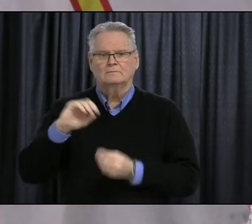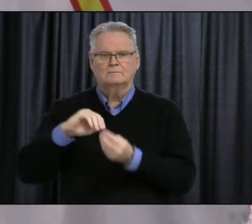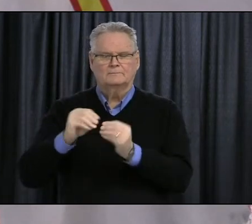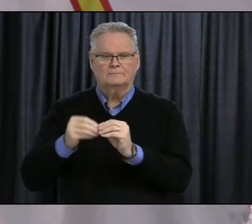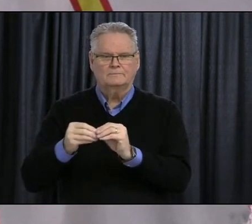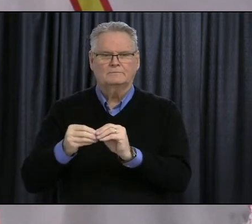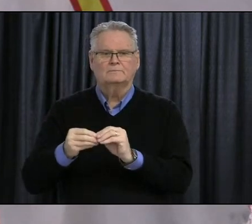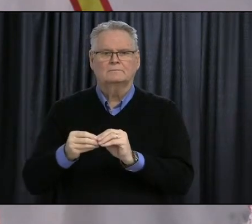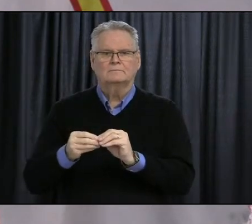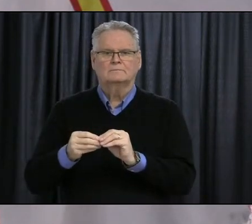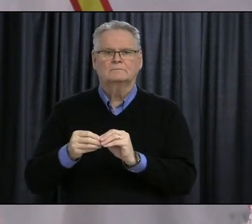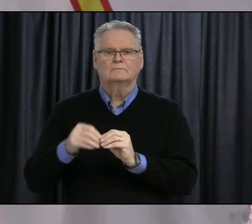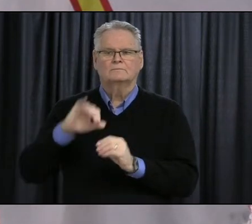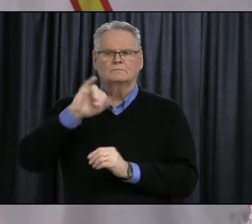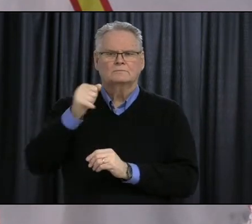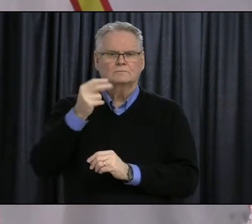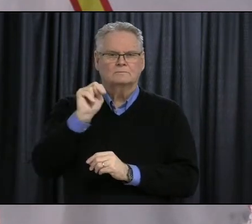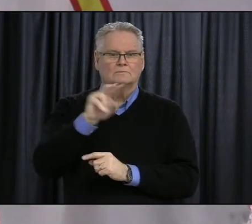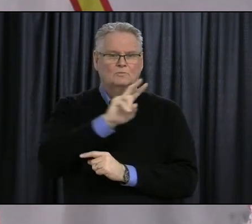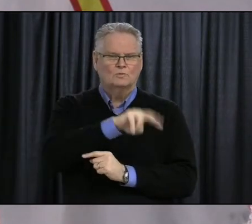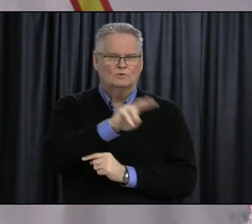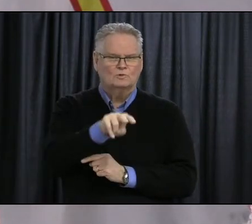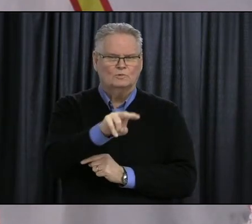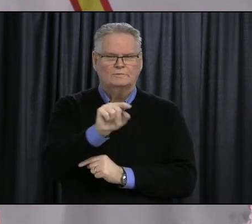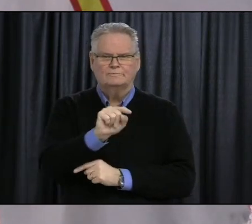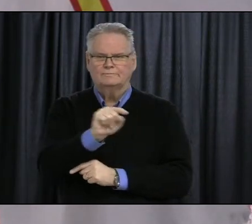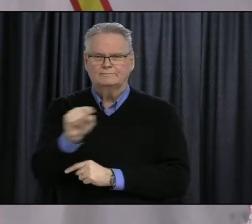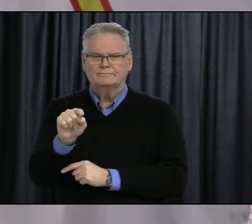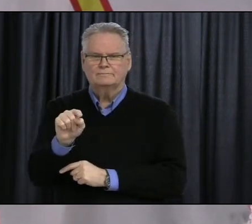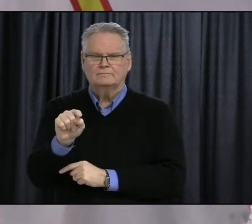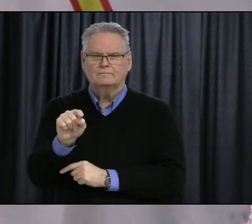St. John's to Montreal on Sunday, January 24th.